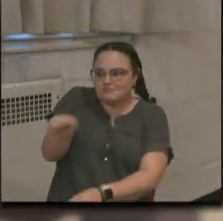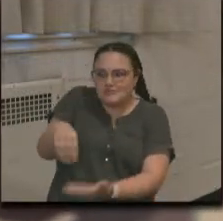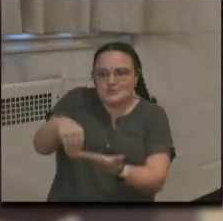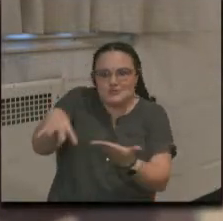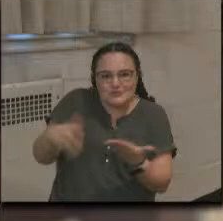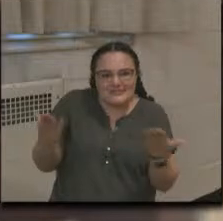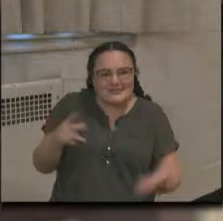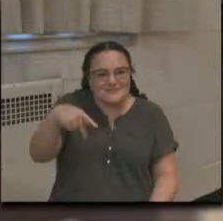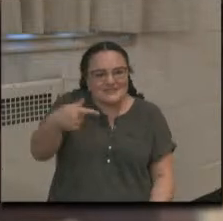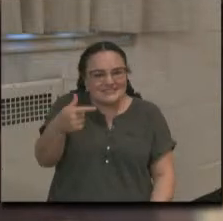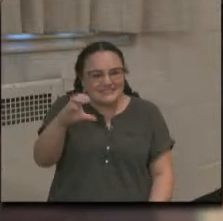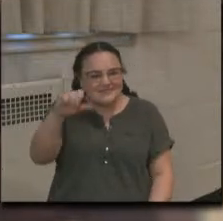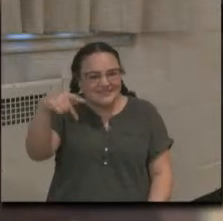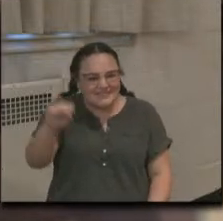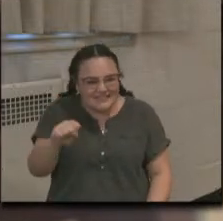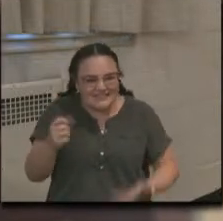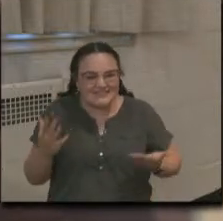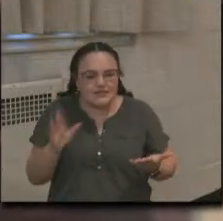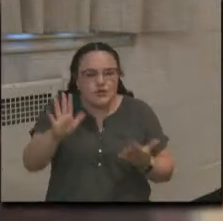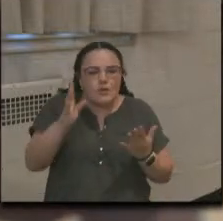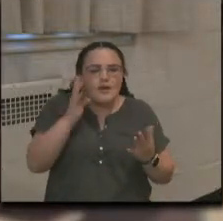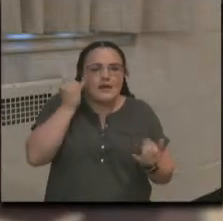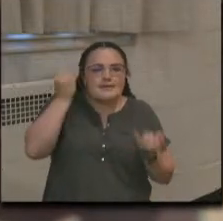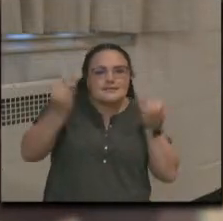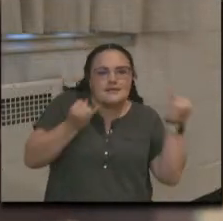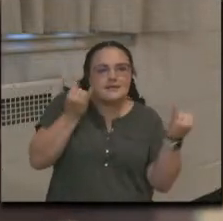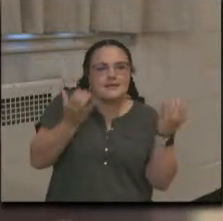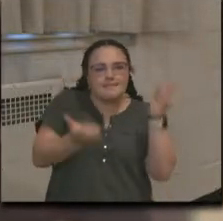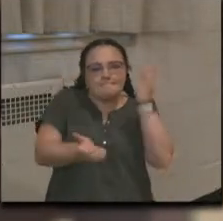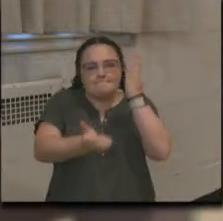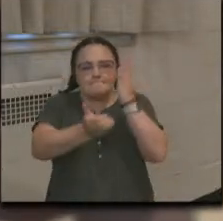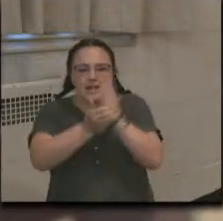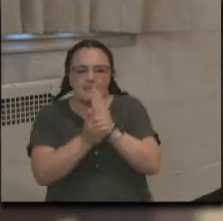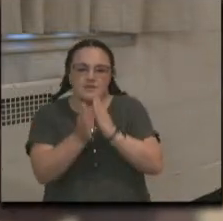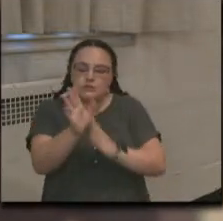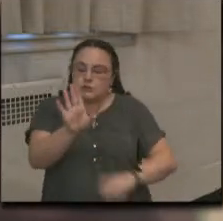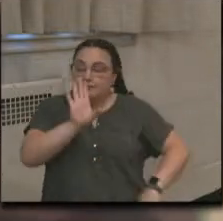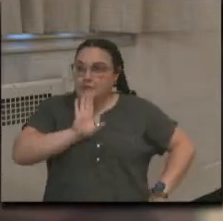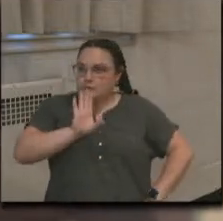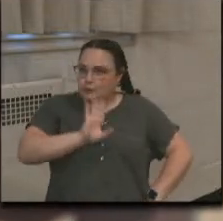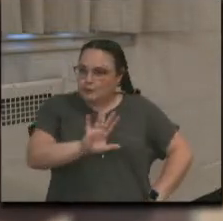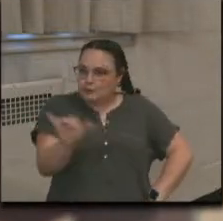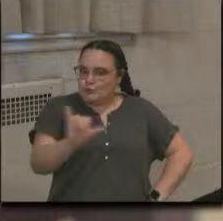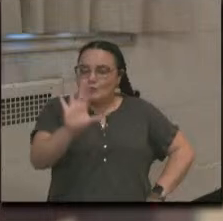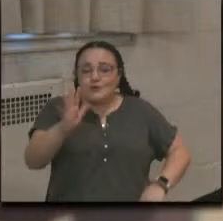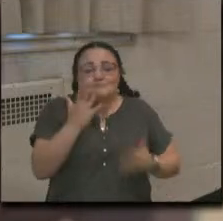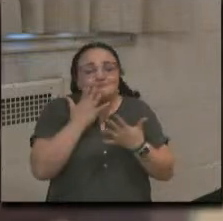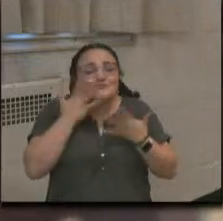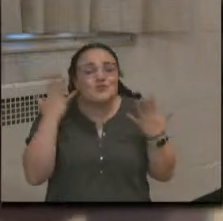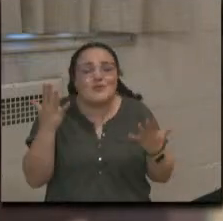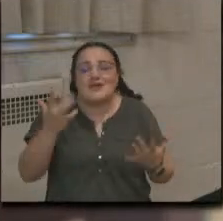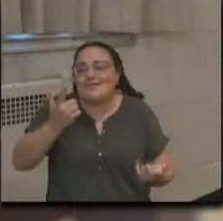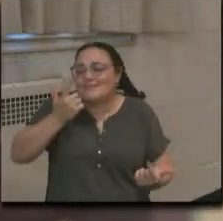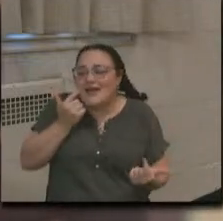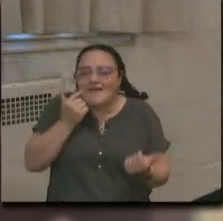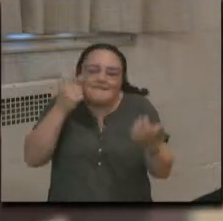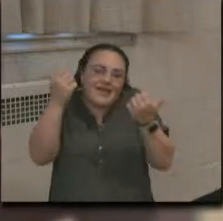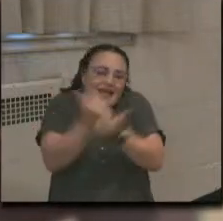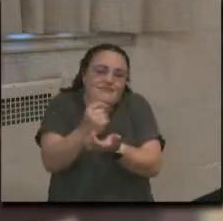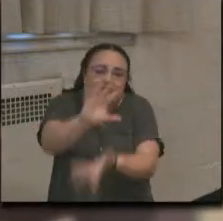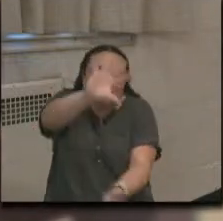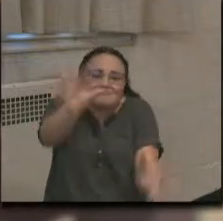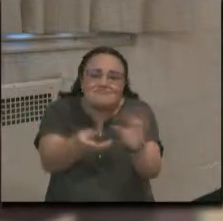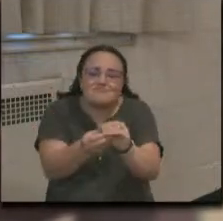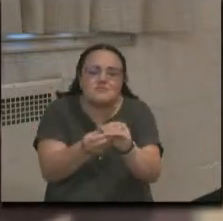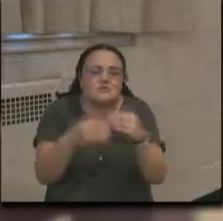County, your ideas, your amendments, your frustrations, your joys, your laughs, all of it has